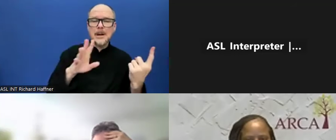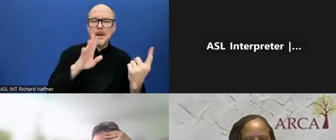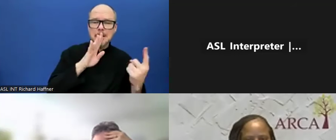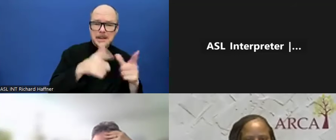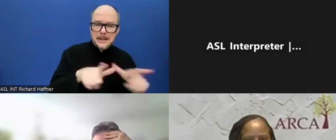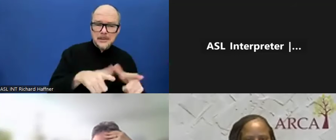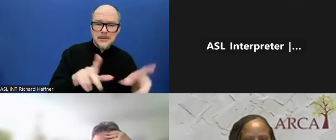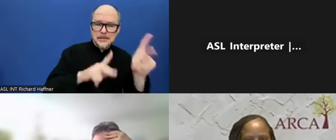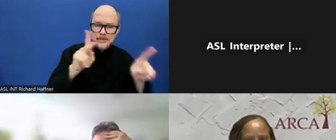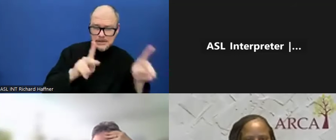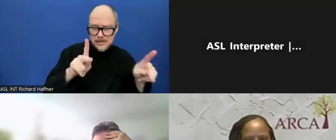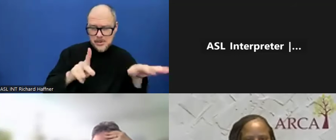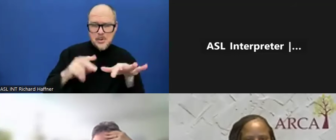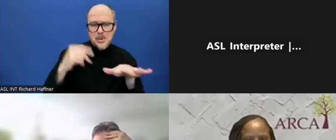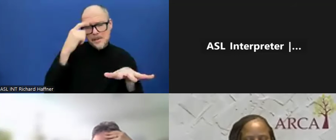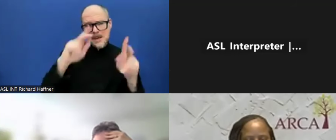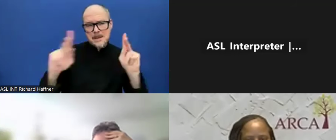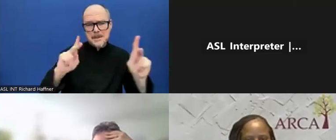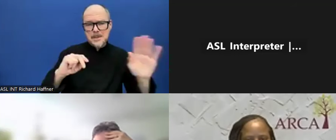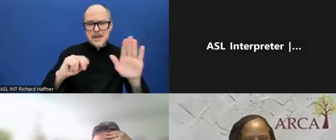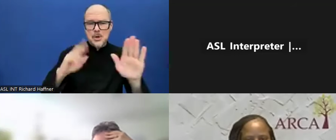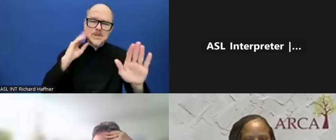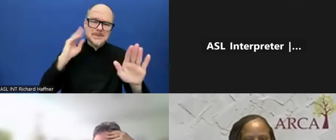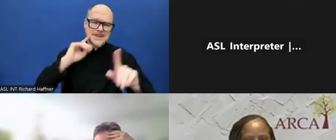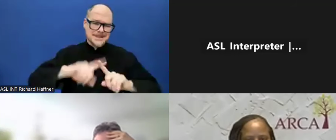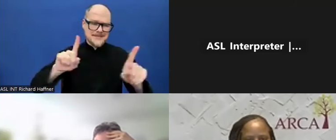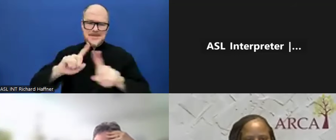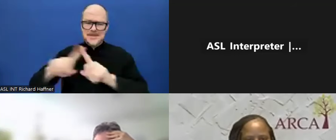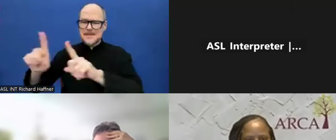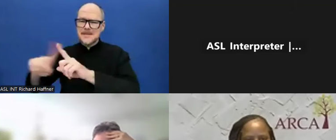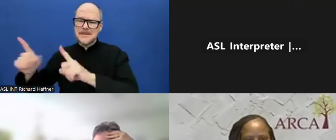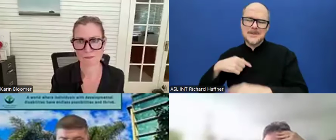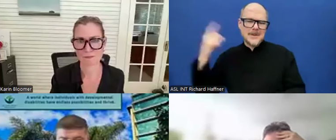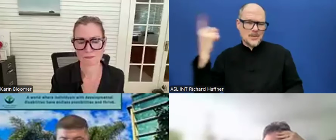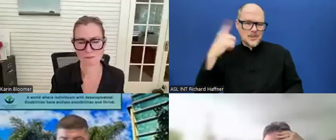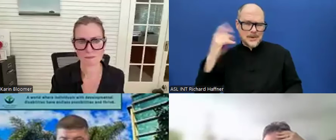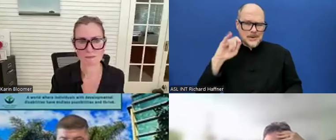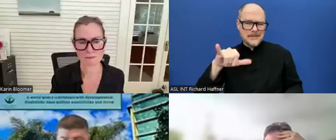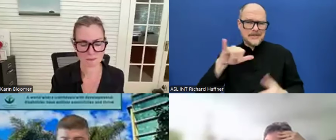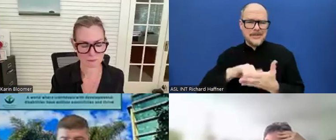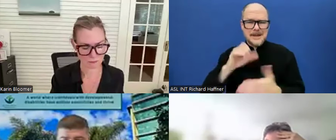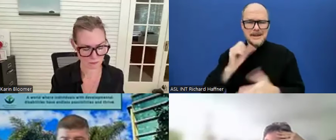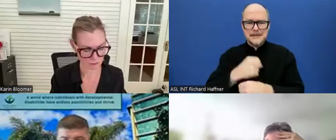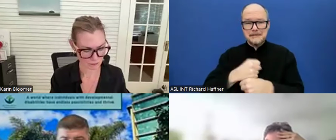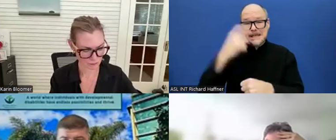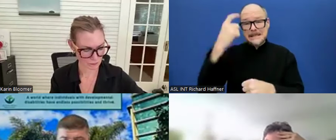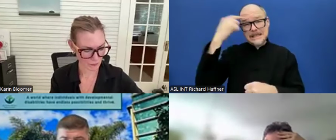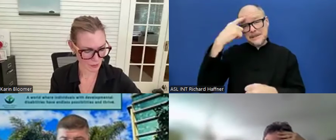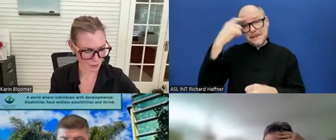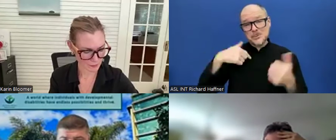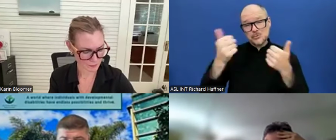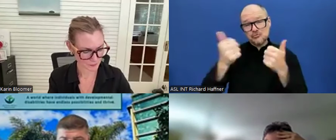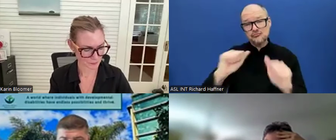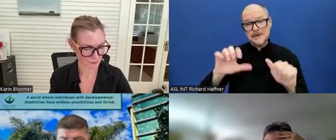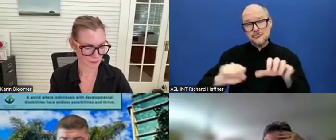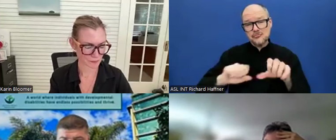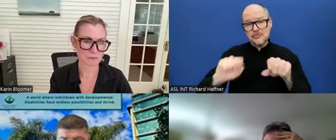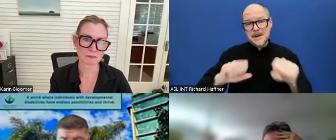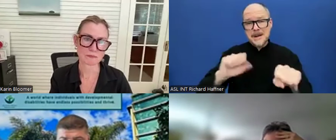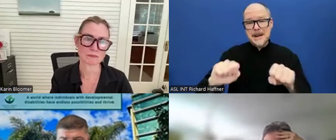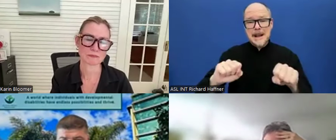people comes from different communities. So I wonder if that will make sense, you know, because we're trying to grab